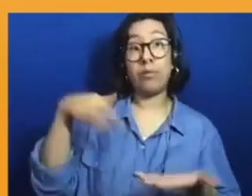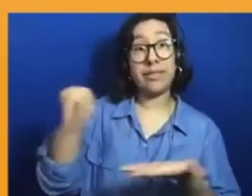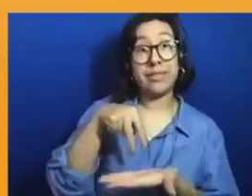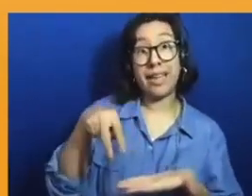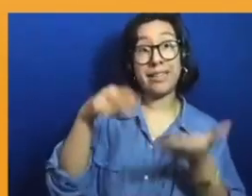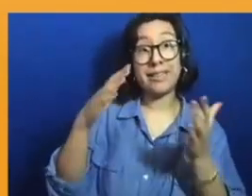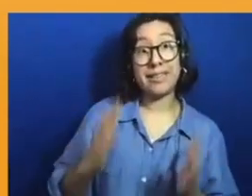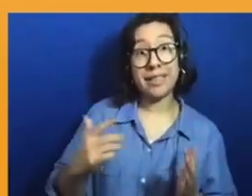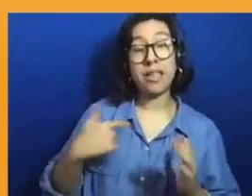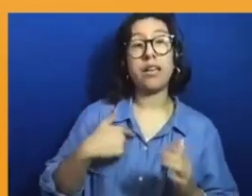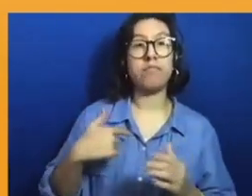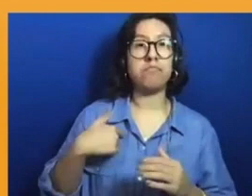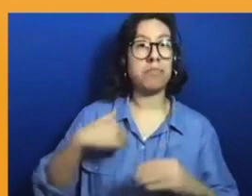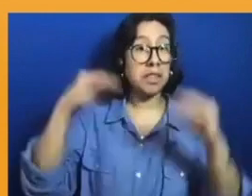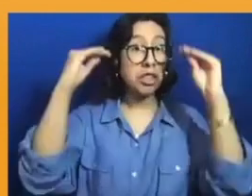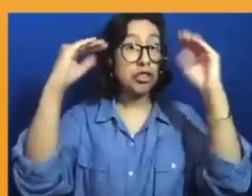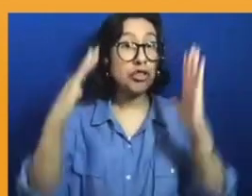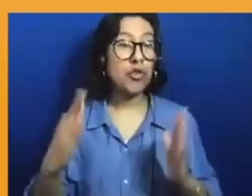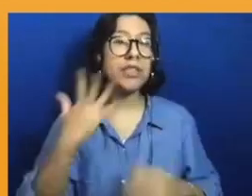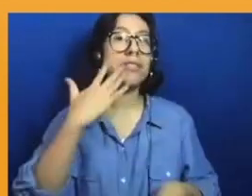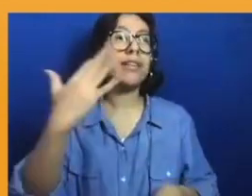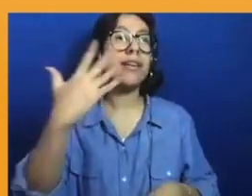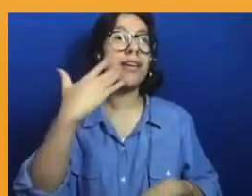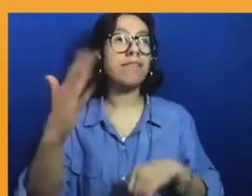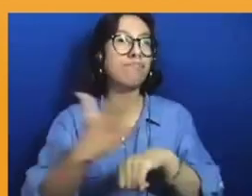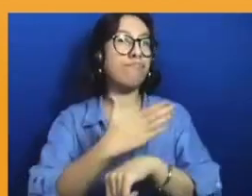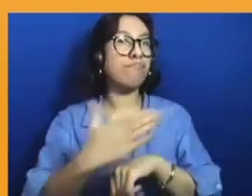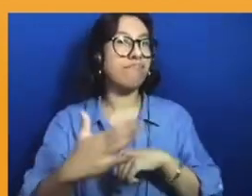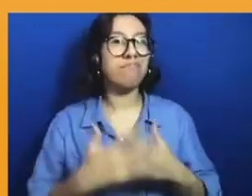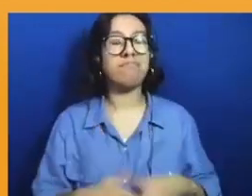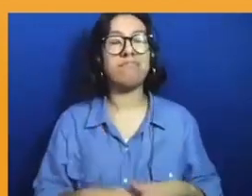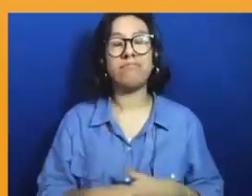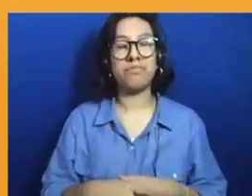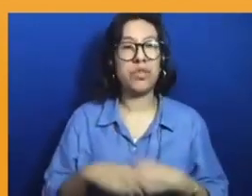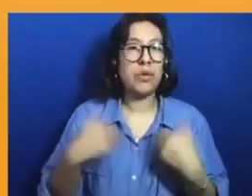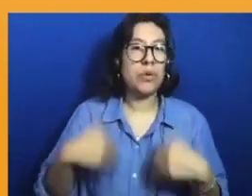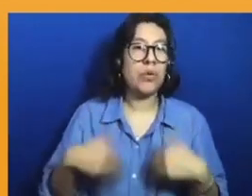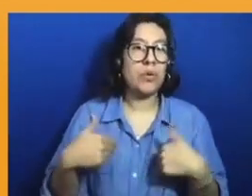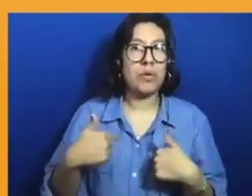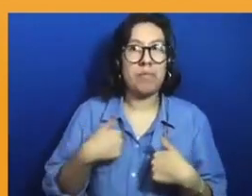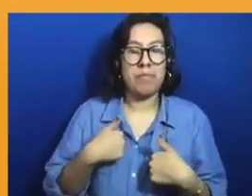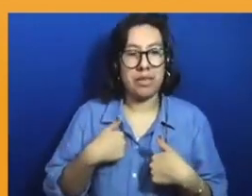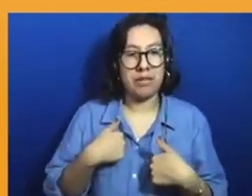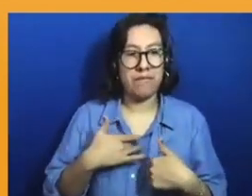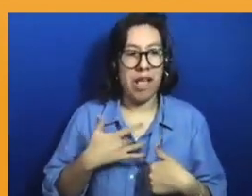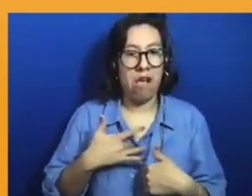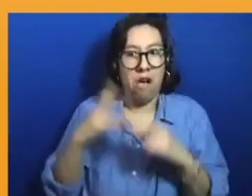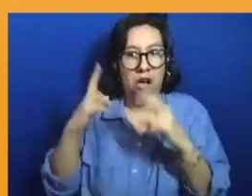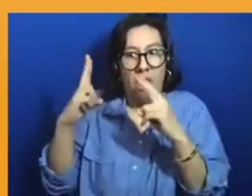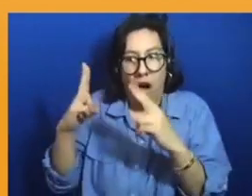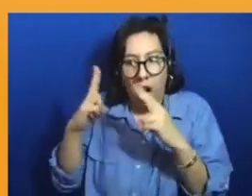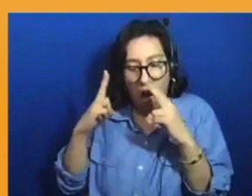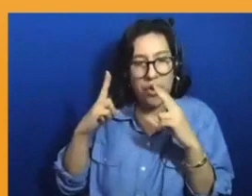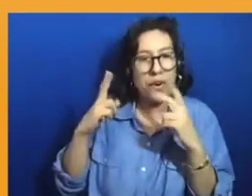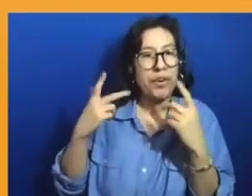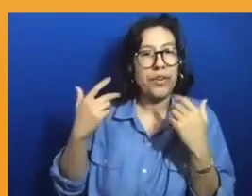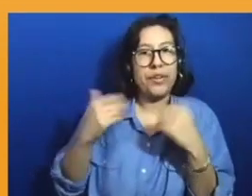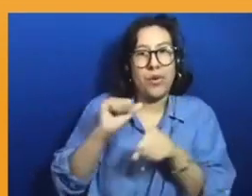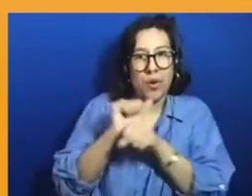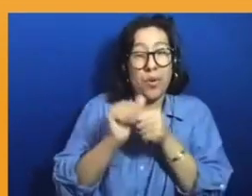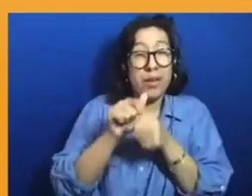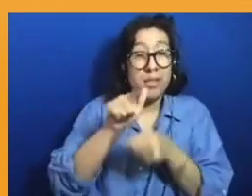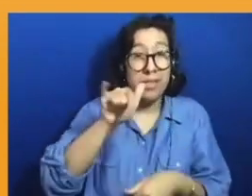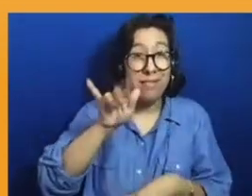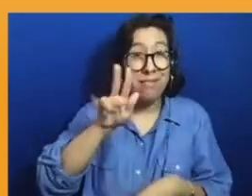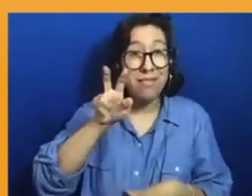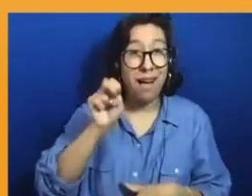And I've had the, you know, distinct honor to work with several live